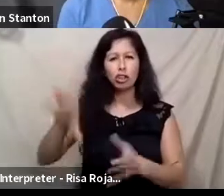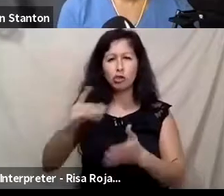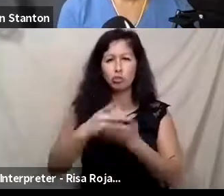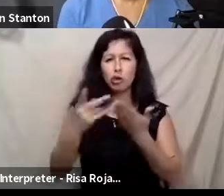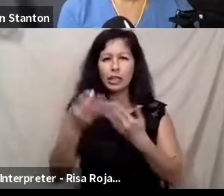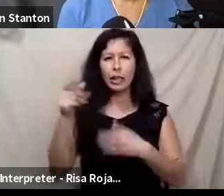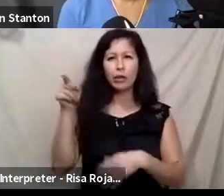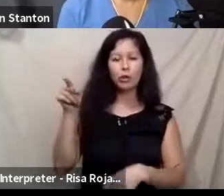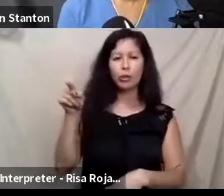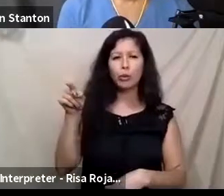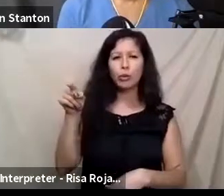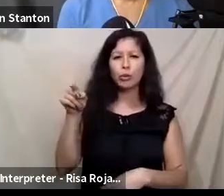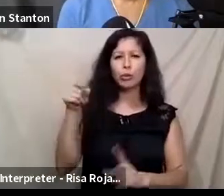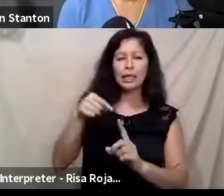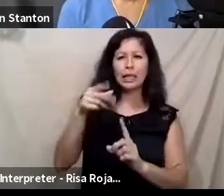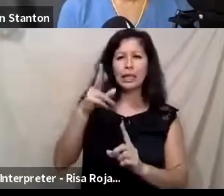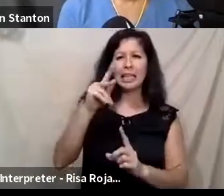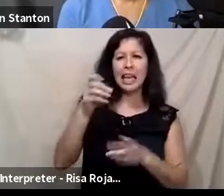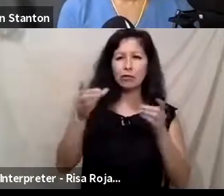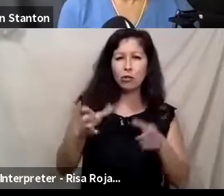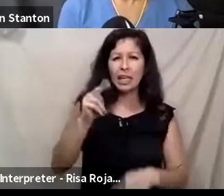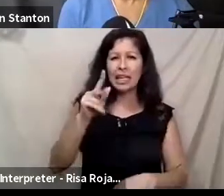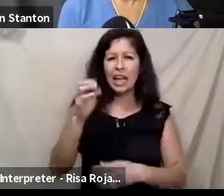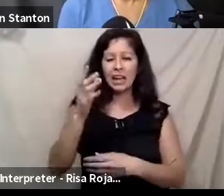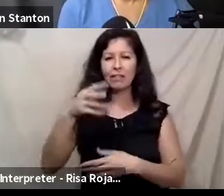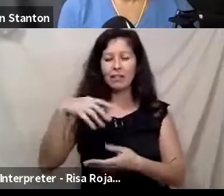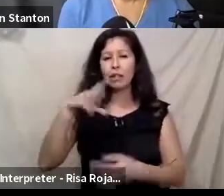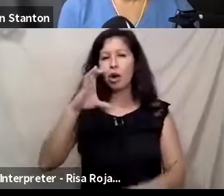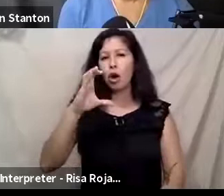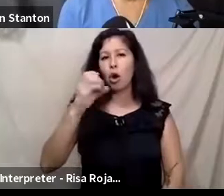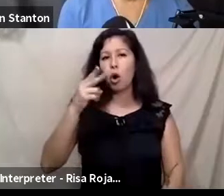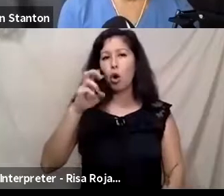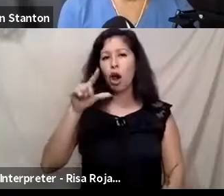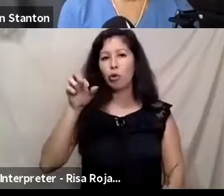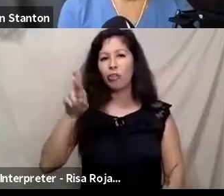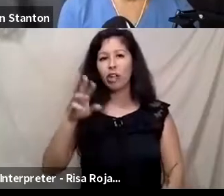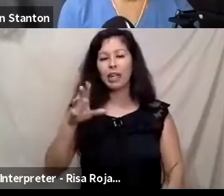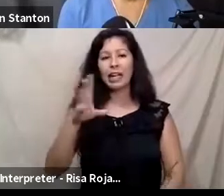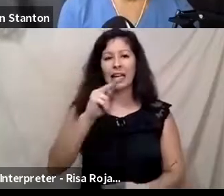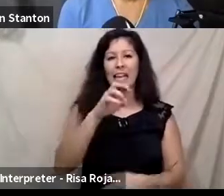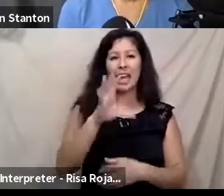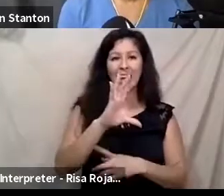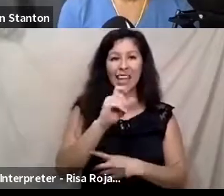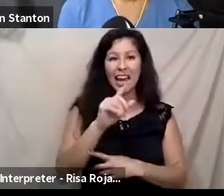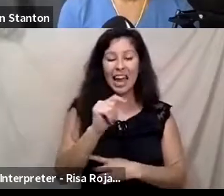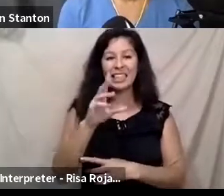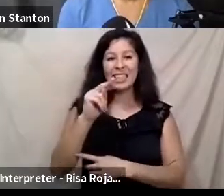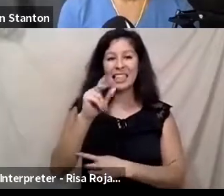project, and you know it's Native director, Native choreographer, you know, Native cast, you know, Native